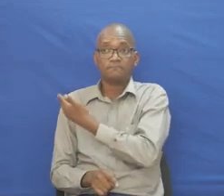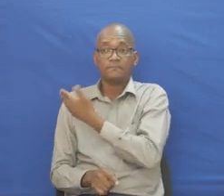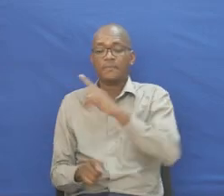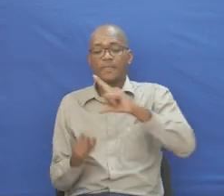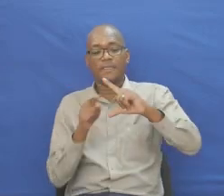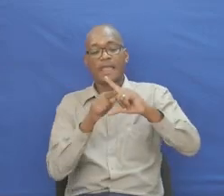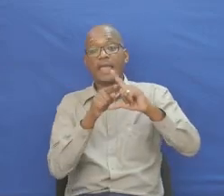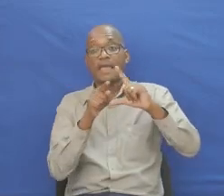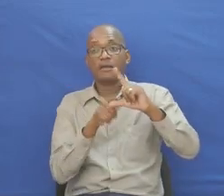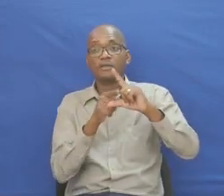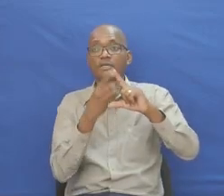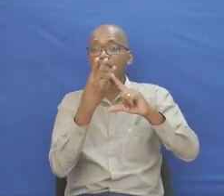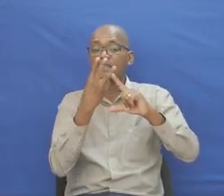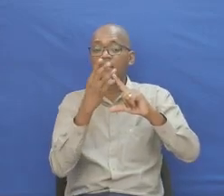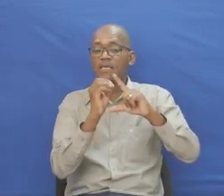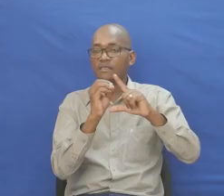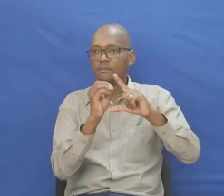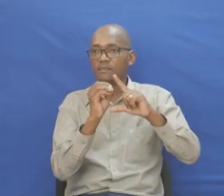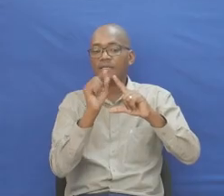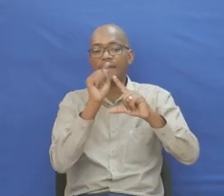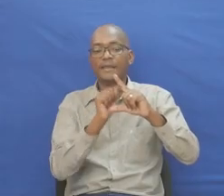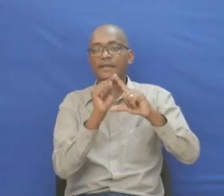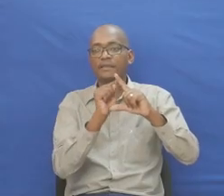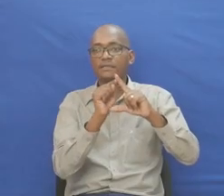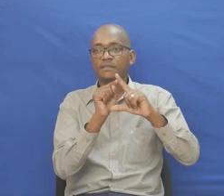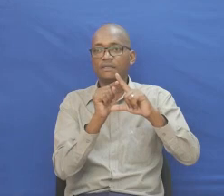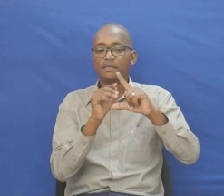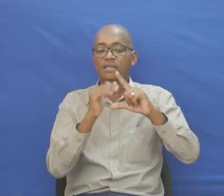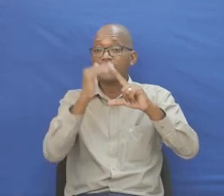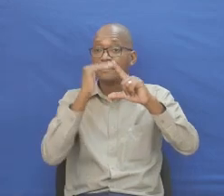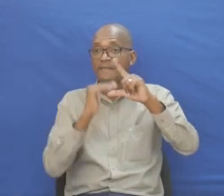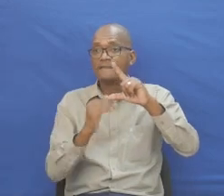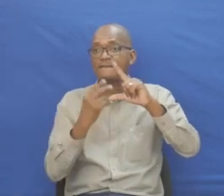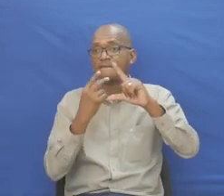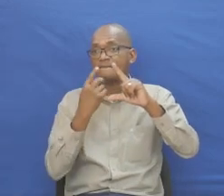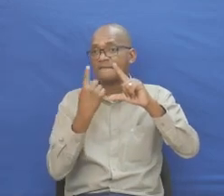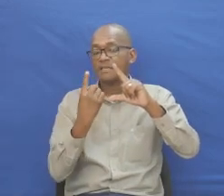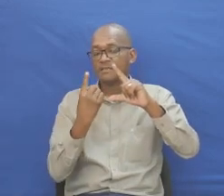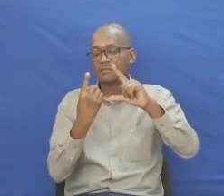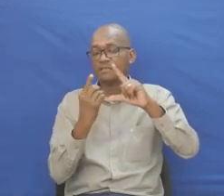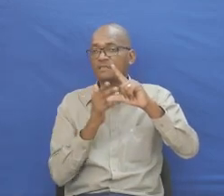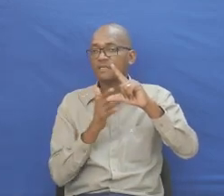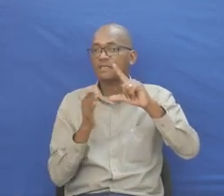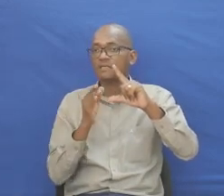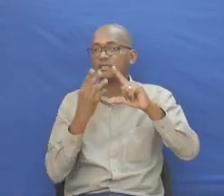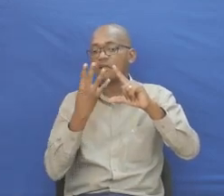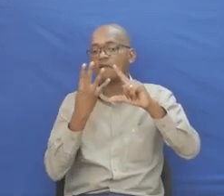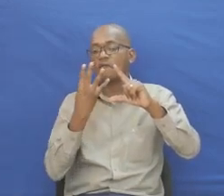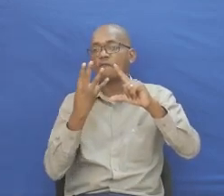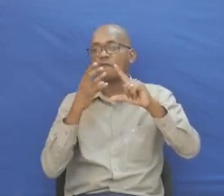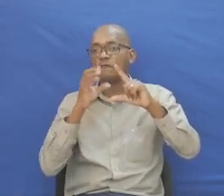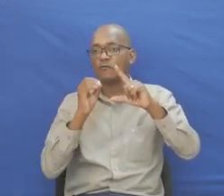The angle between here, it is 30 degrees. You have the first side, which is